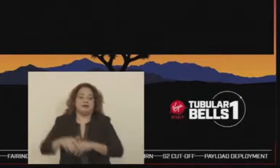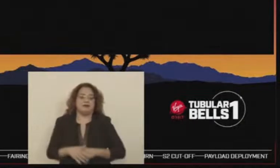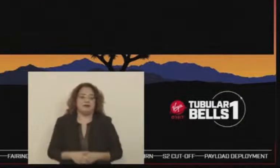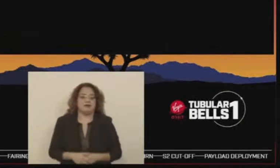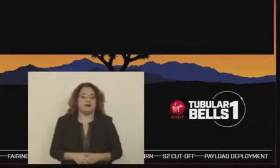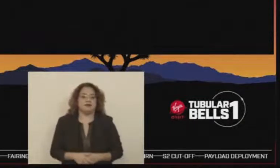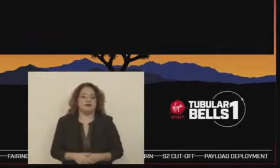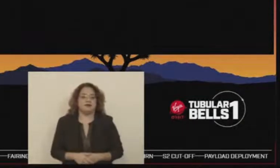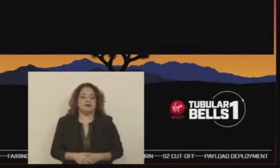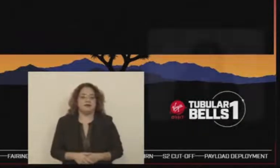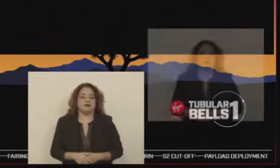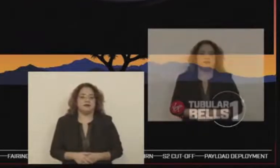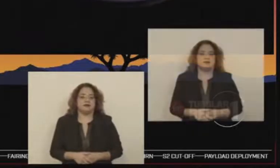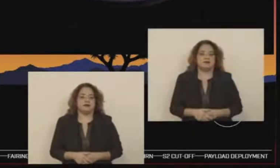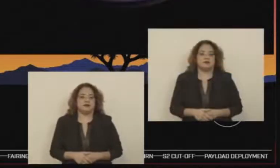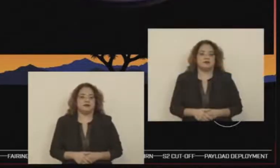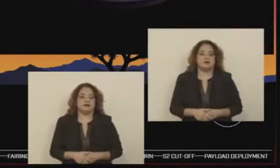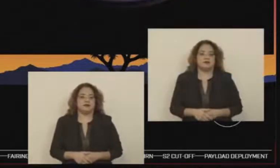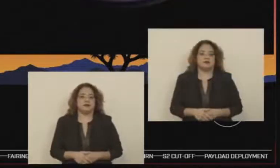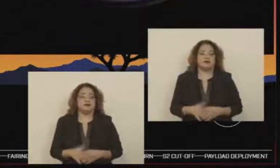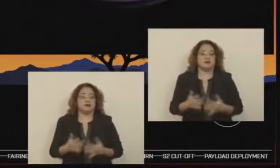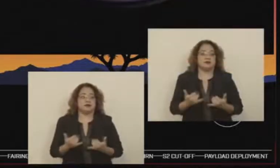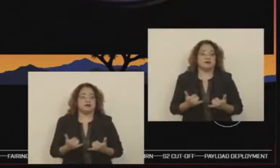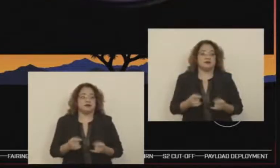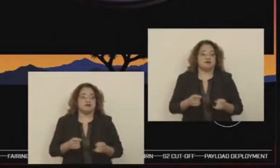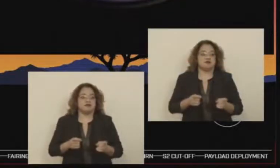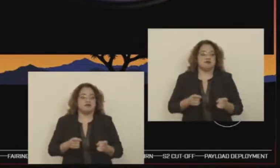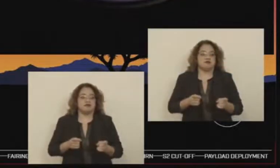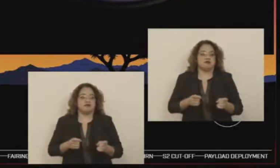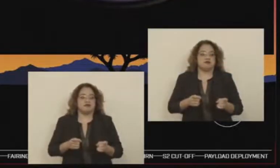Cosmic Girl, accelerating to 0.85.